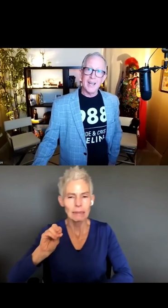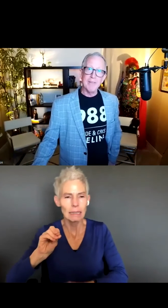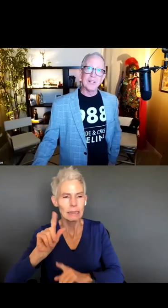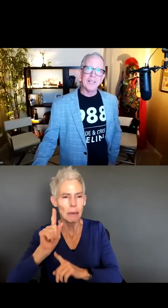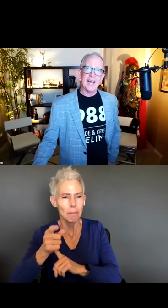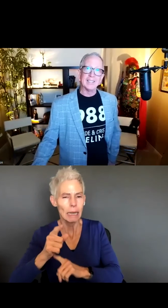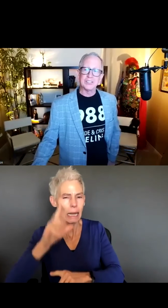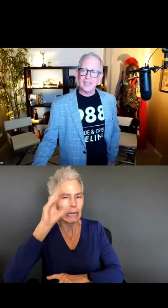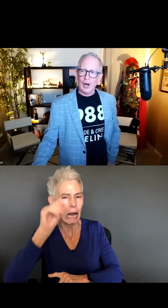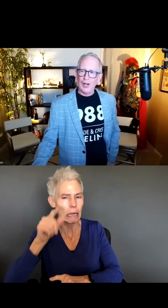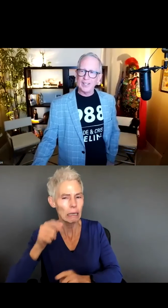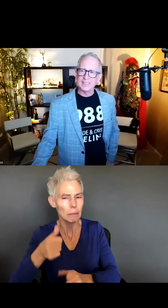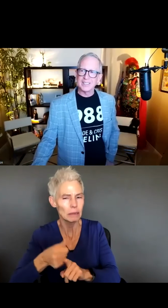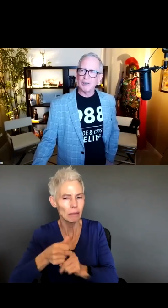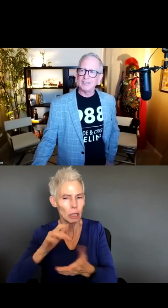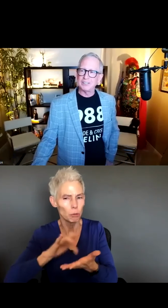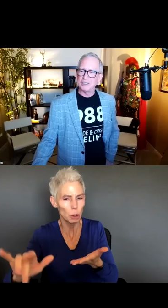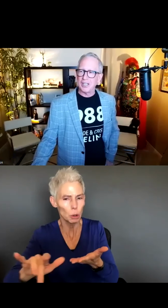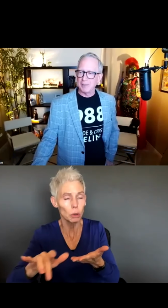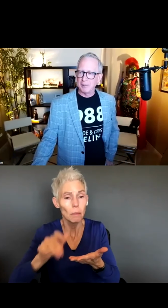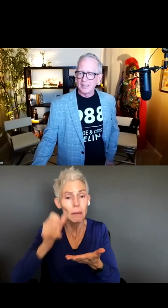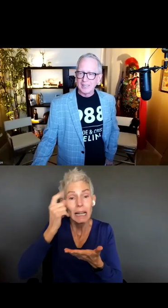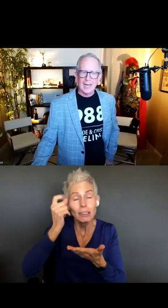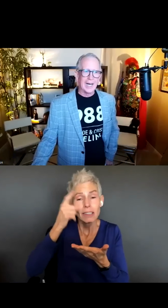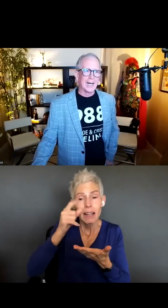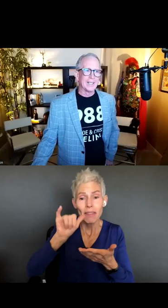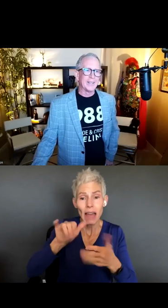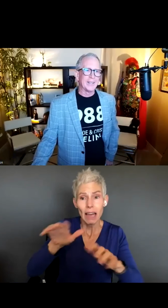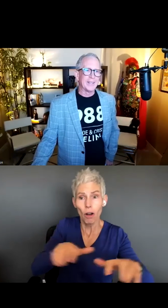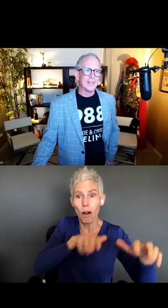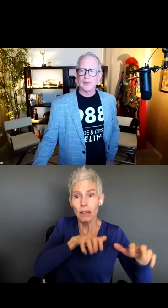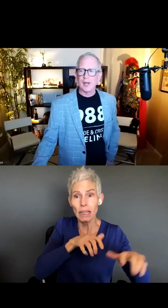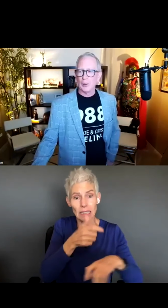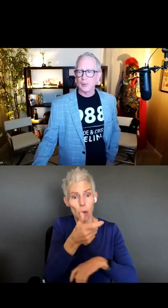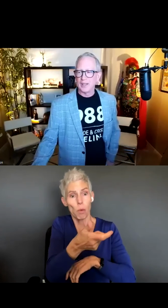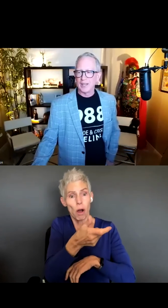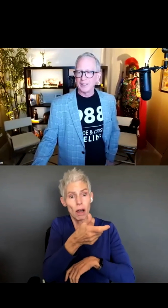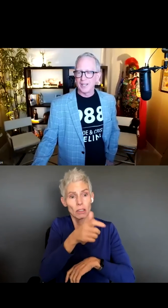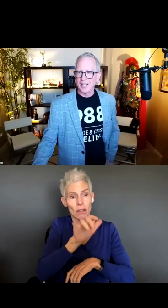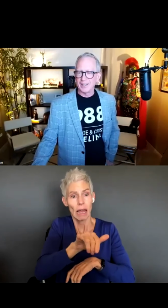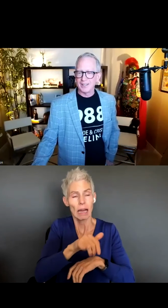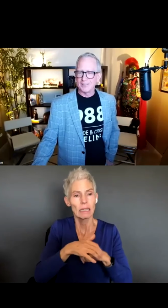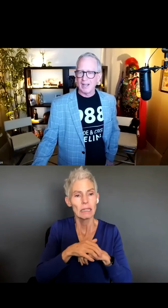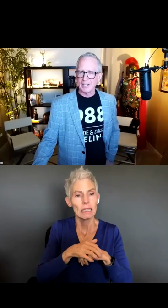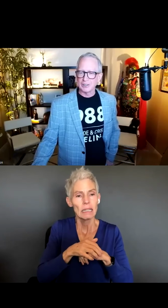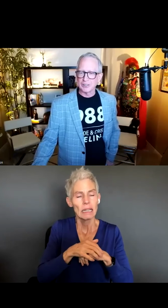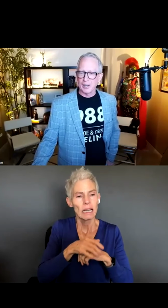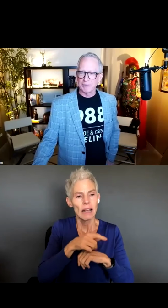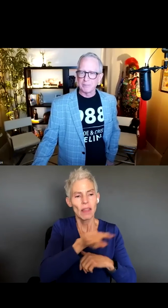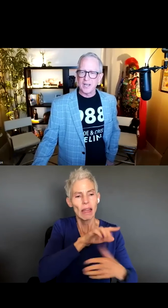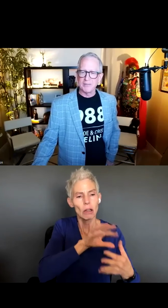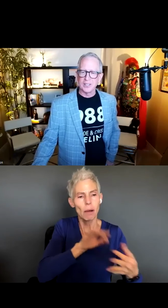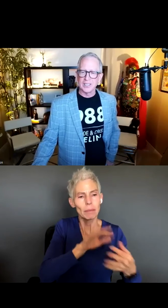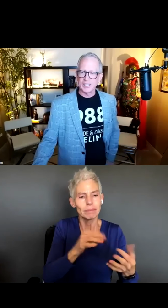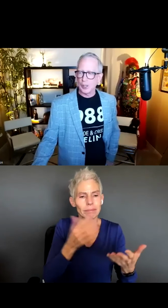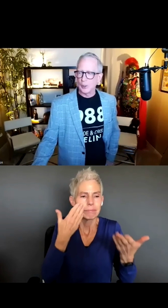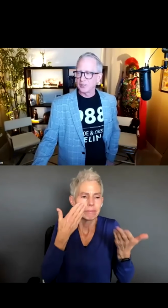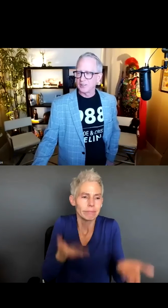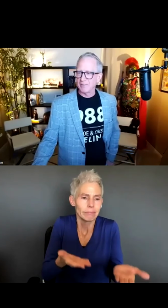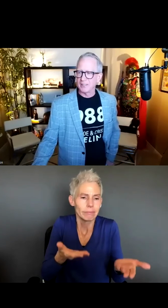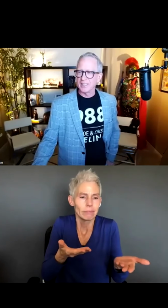But nevertheless, the audience in Crisis Jam, they said, we don't know. In the Likert scale from